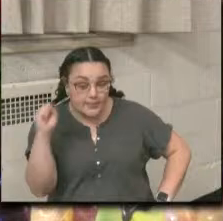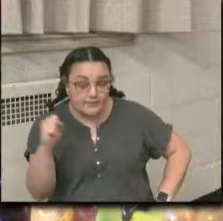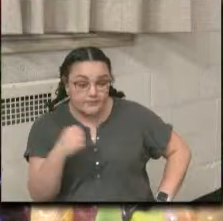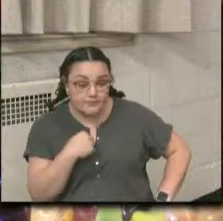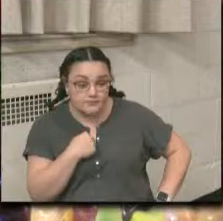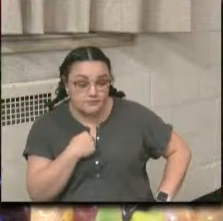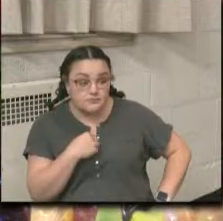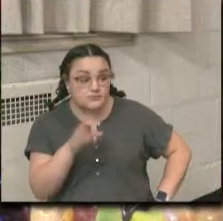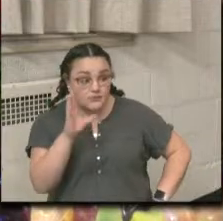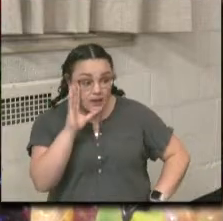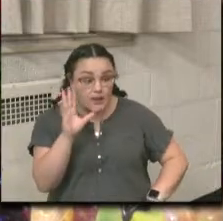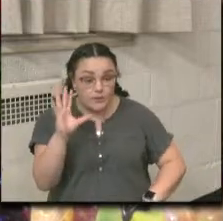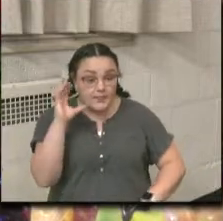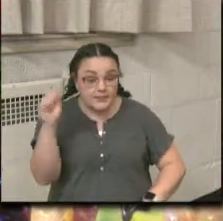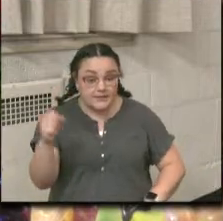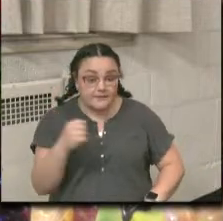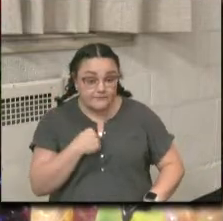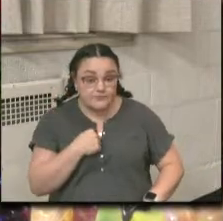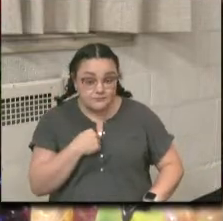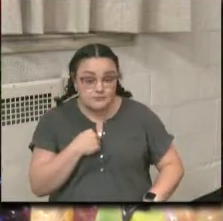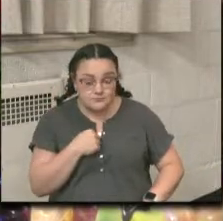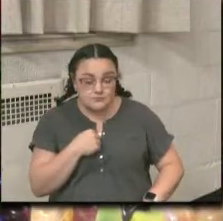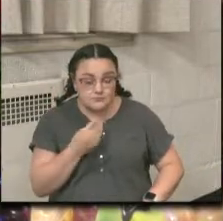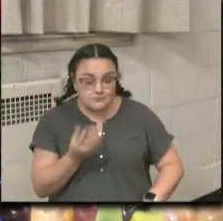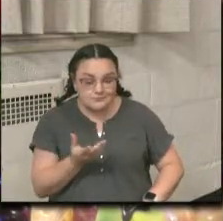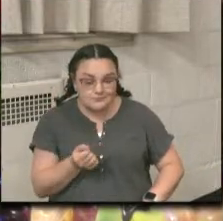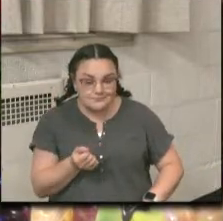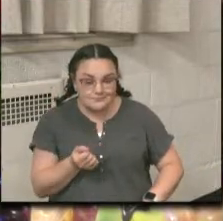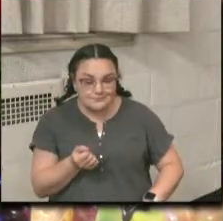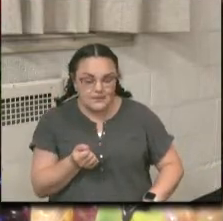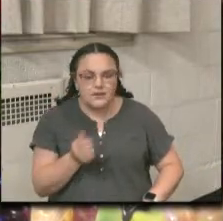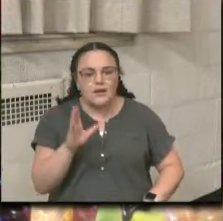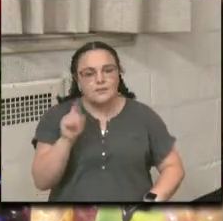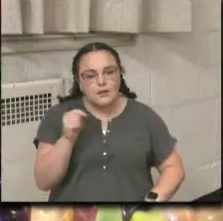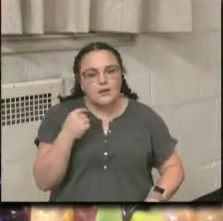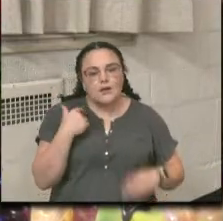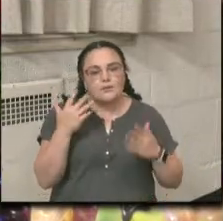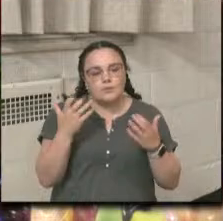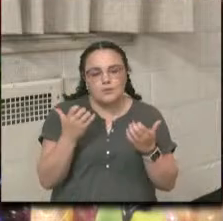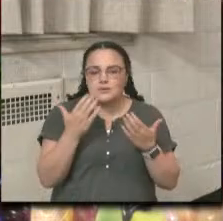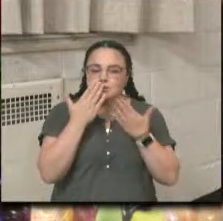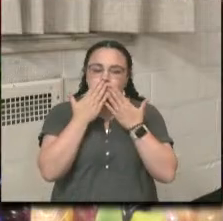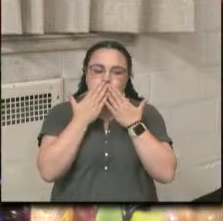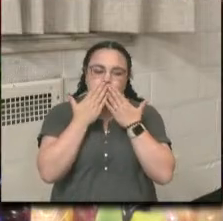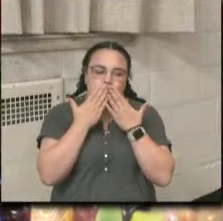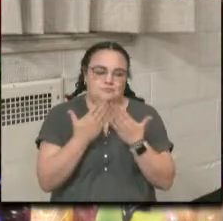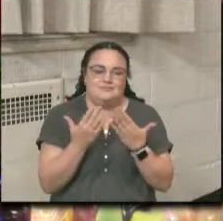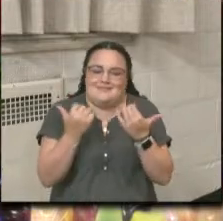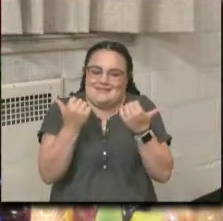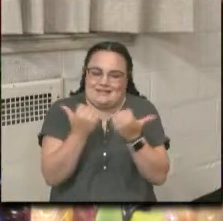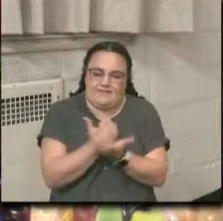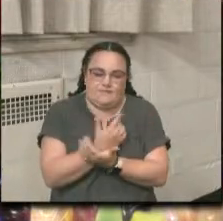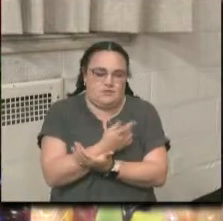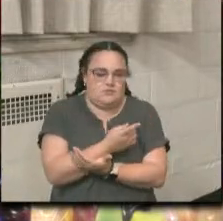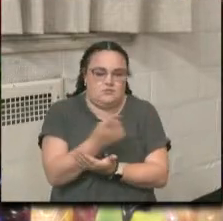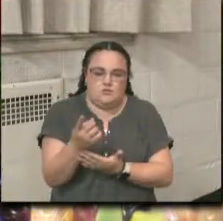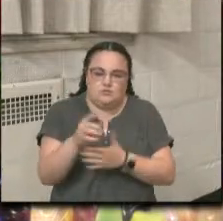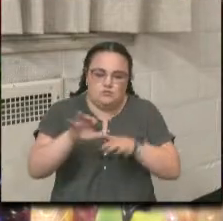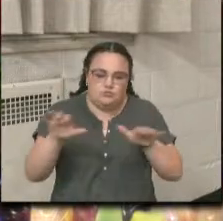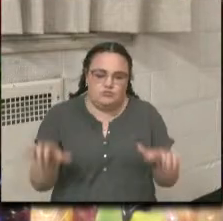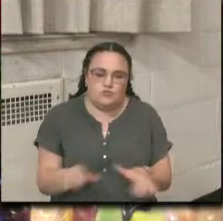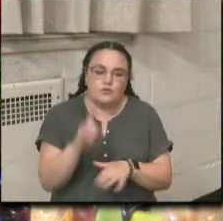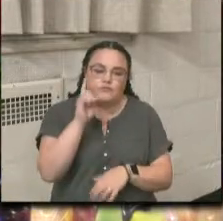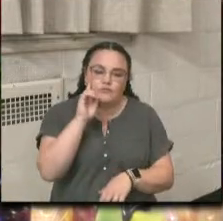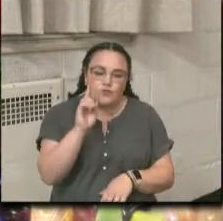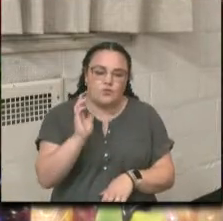I will make my exit. But I want to thank you all for all that you do for